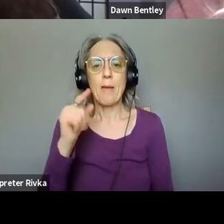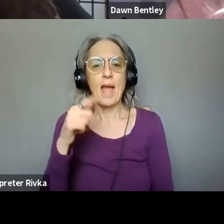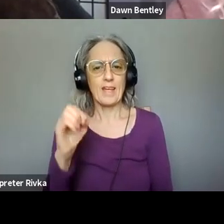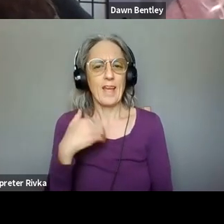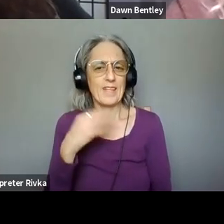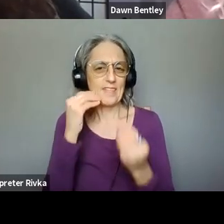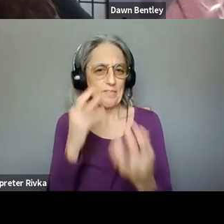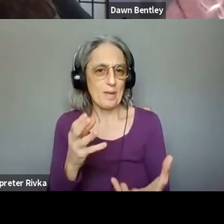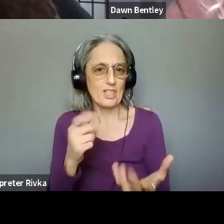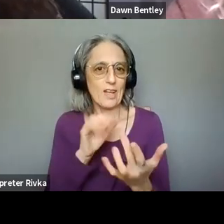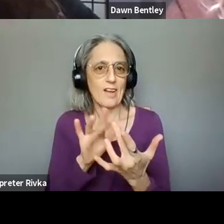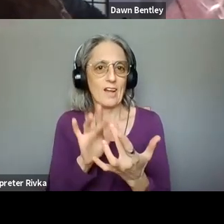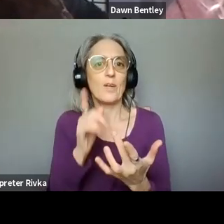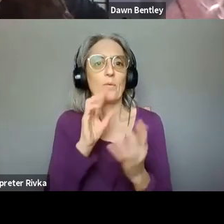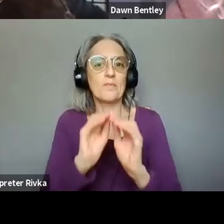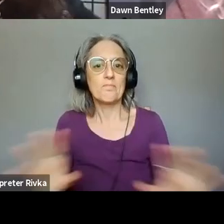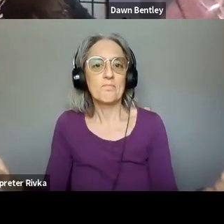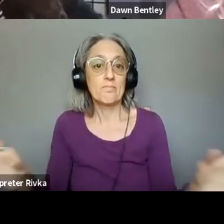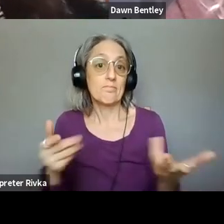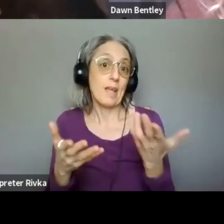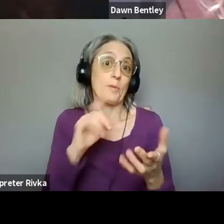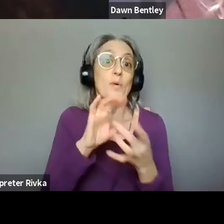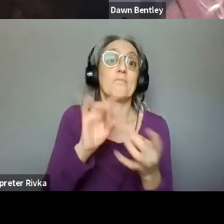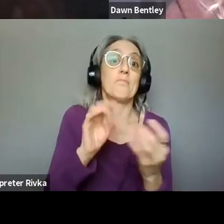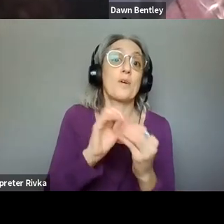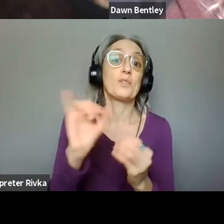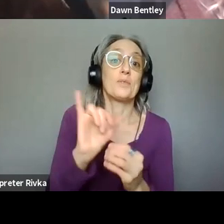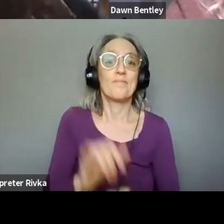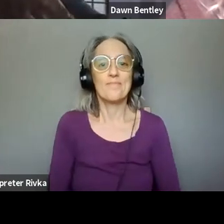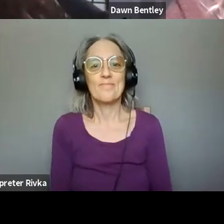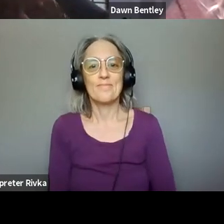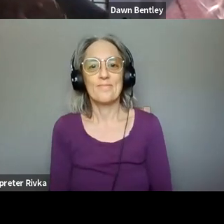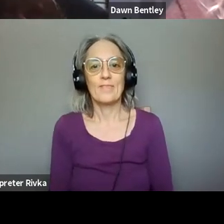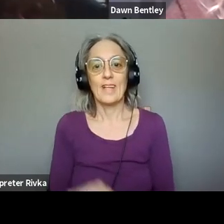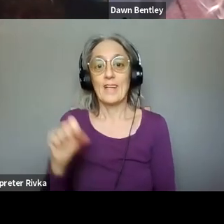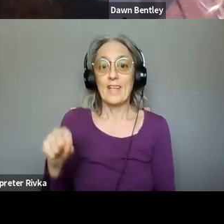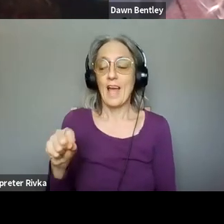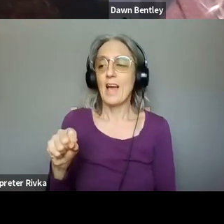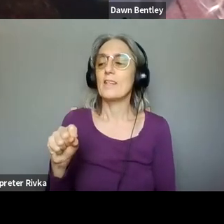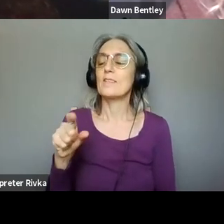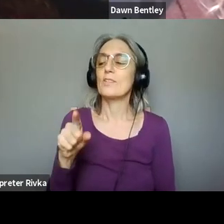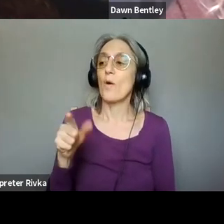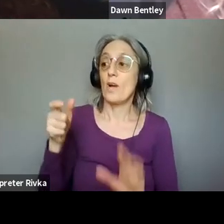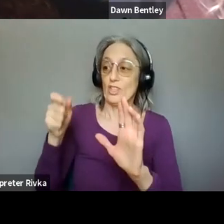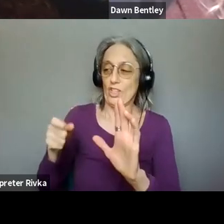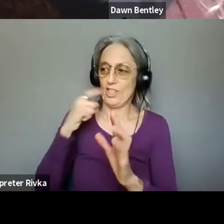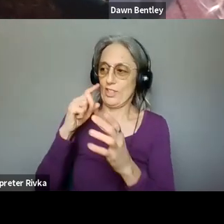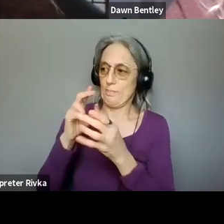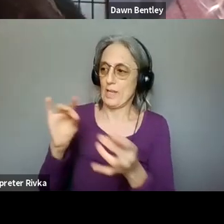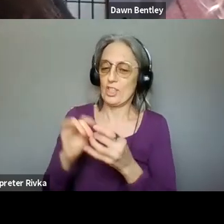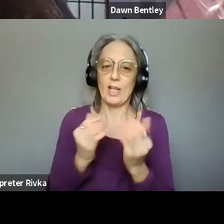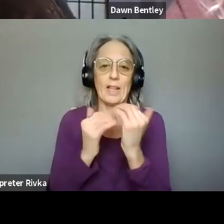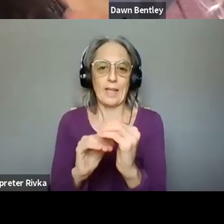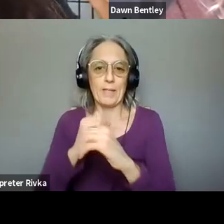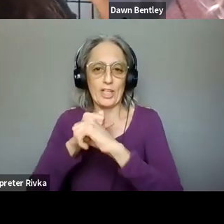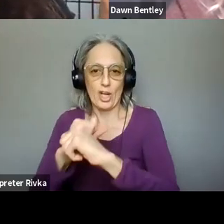and may want to speak on that also. Yeah. So Judge mentioned limited guardianships. Another